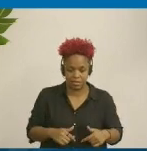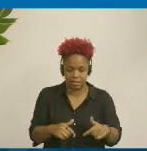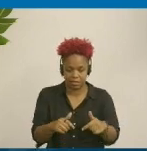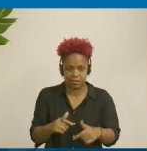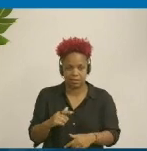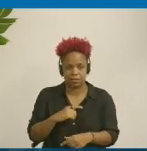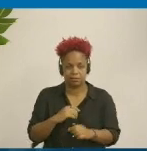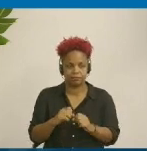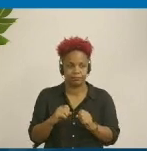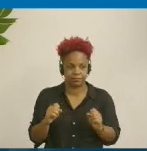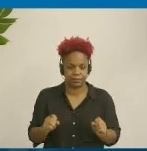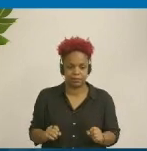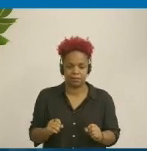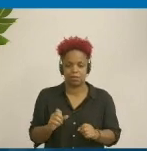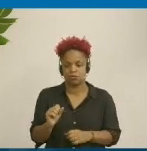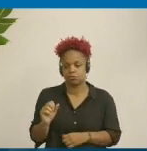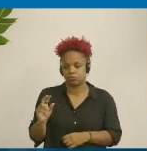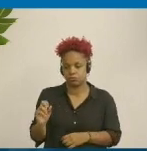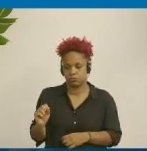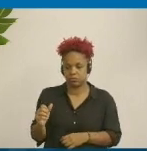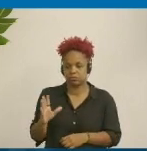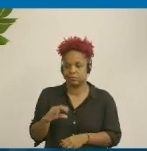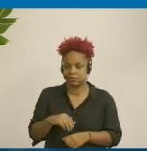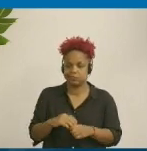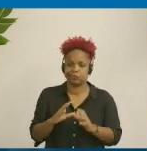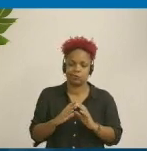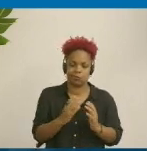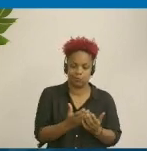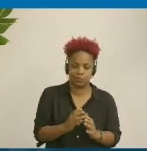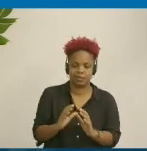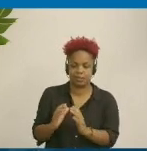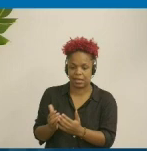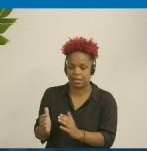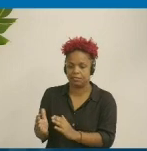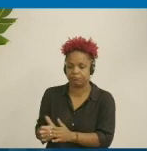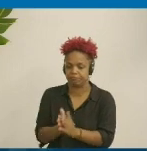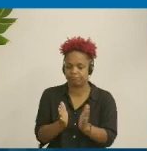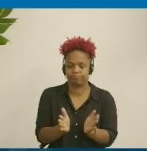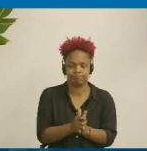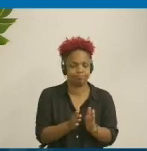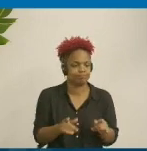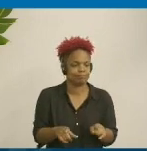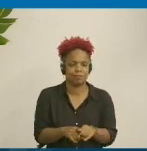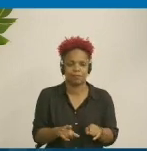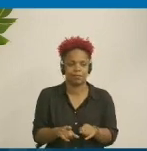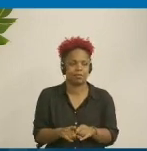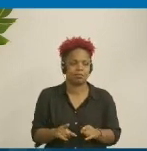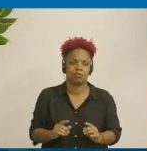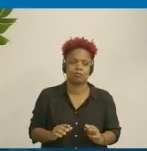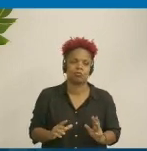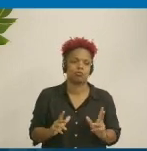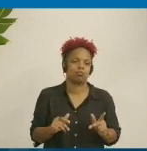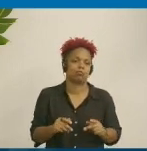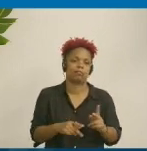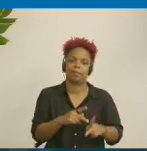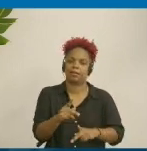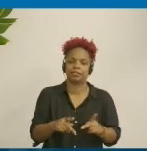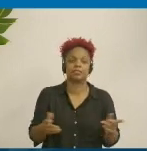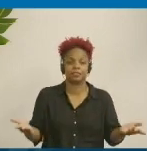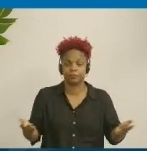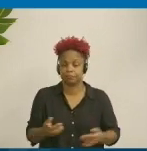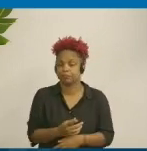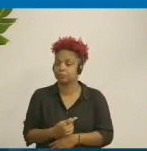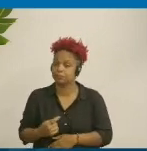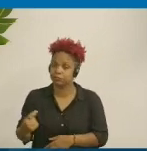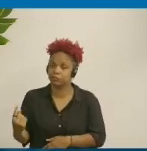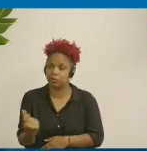local community and their ecosystem. MyBox is a total vocal digital solution in local